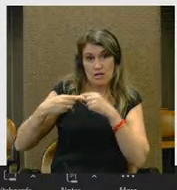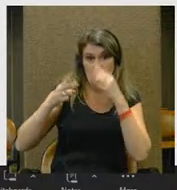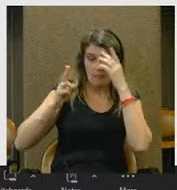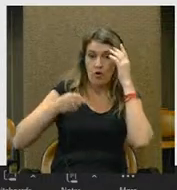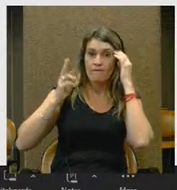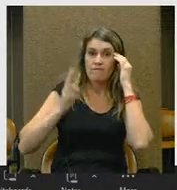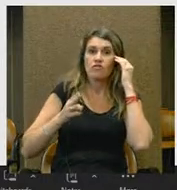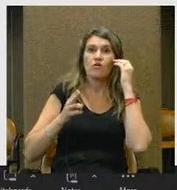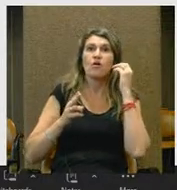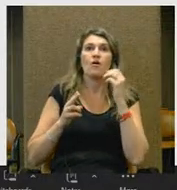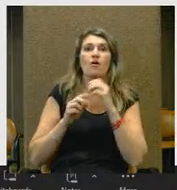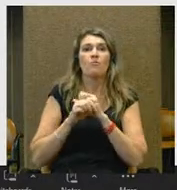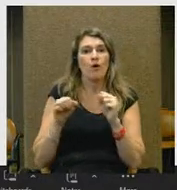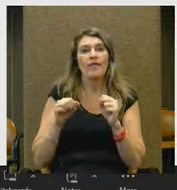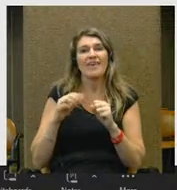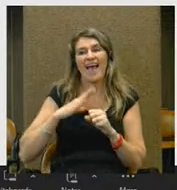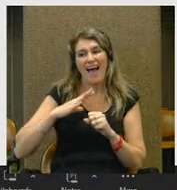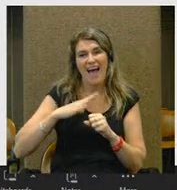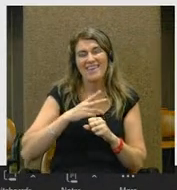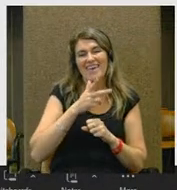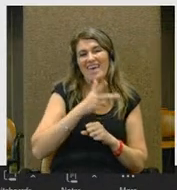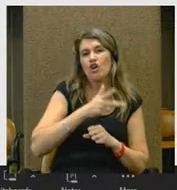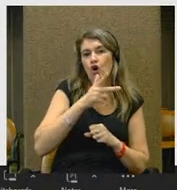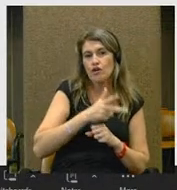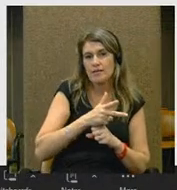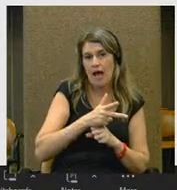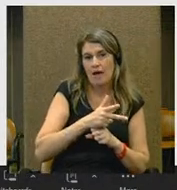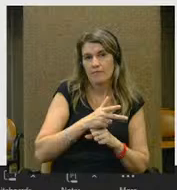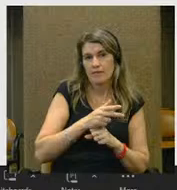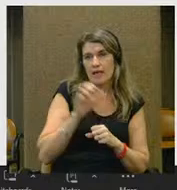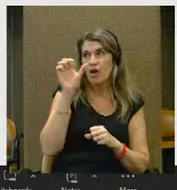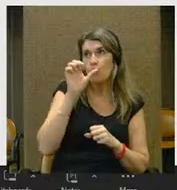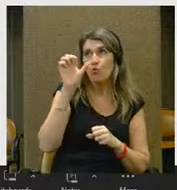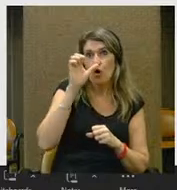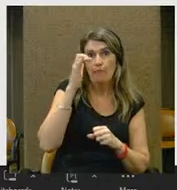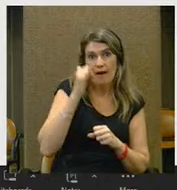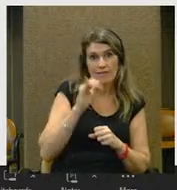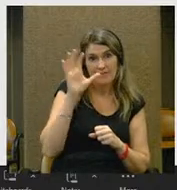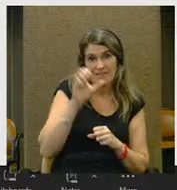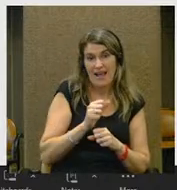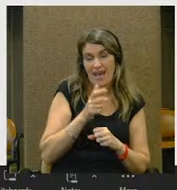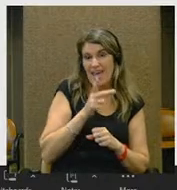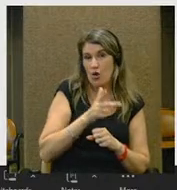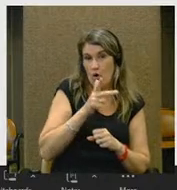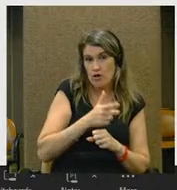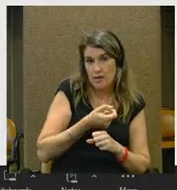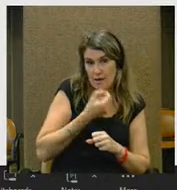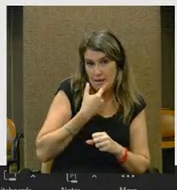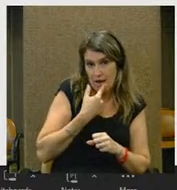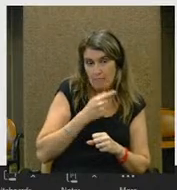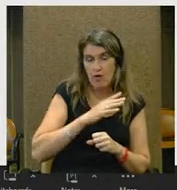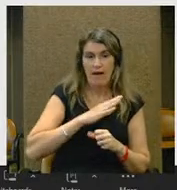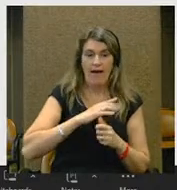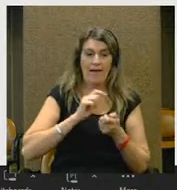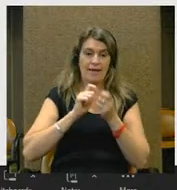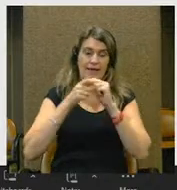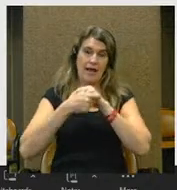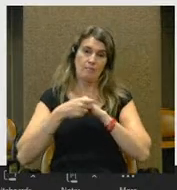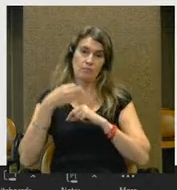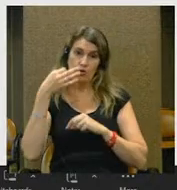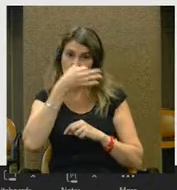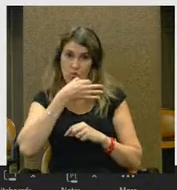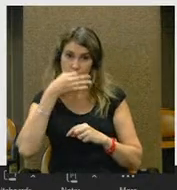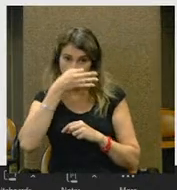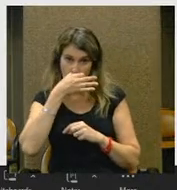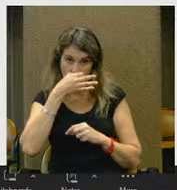Europe. Past experience with drug supply have been associated with change in drug trafficking and use patterns. And if there is a